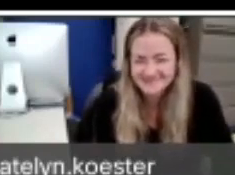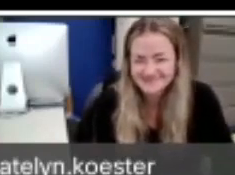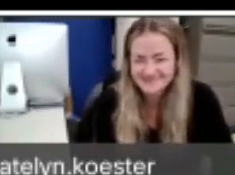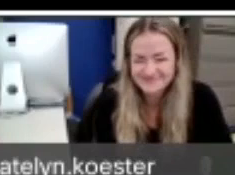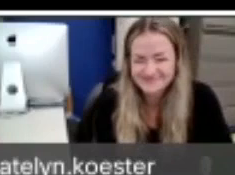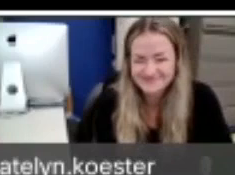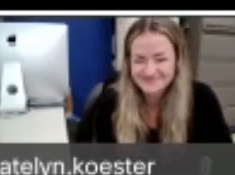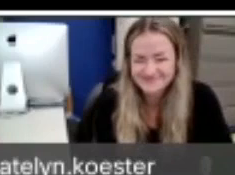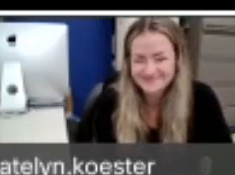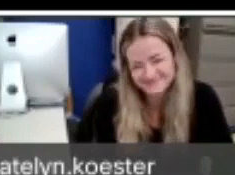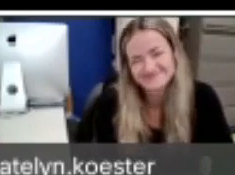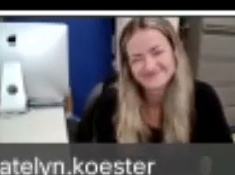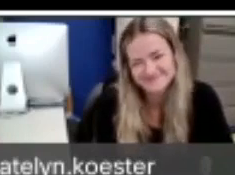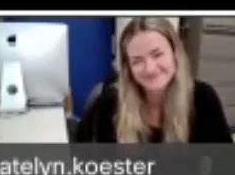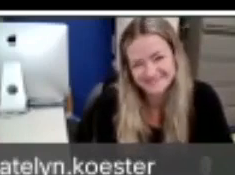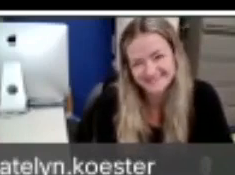and became an interpreter too.